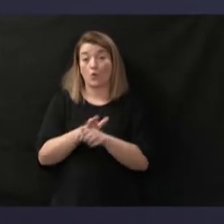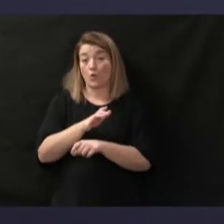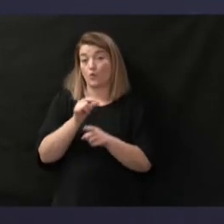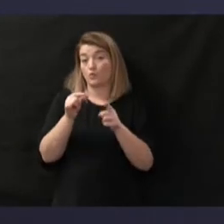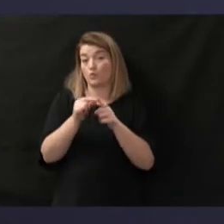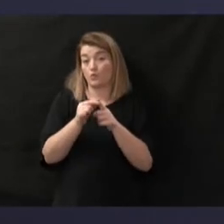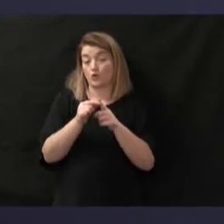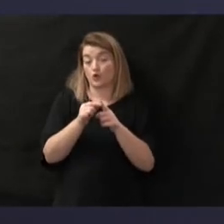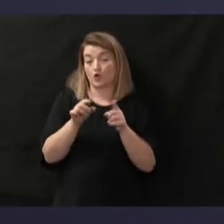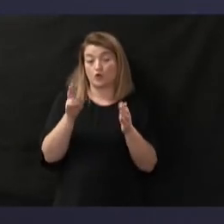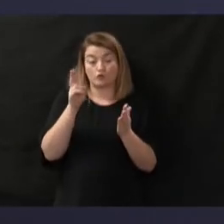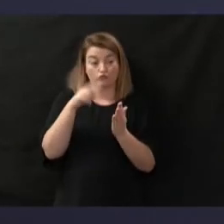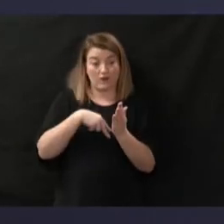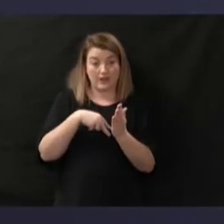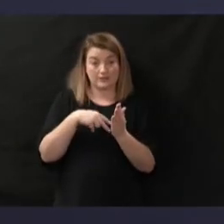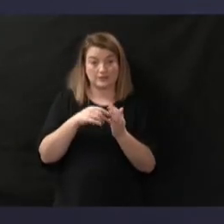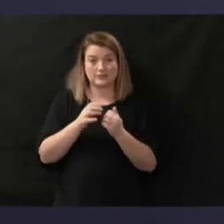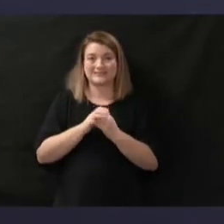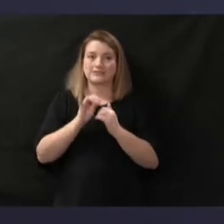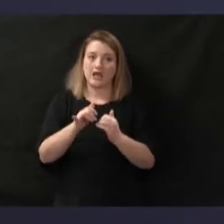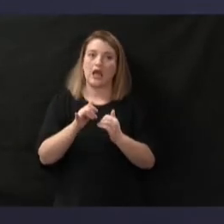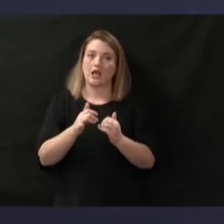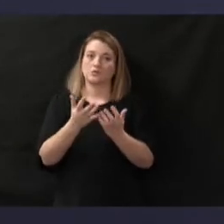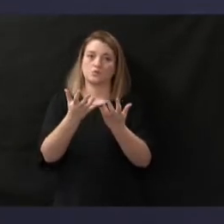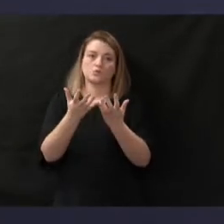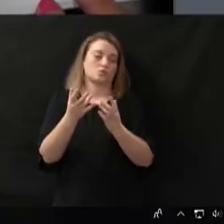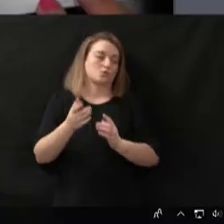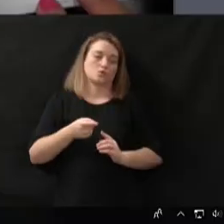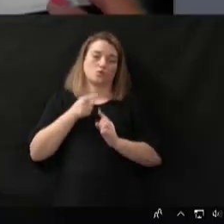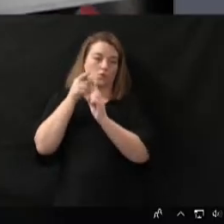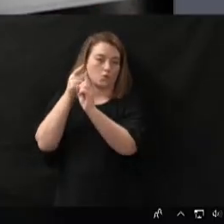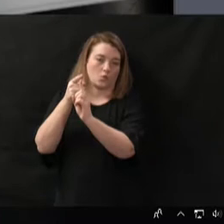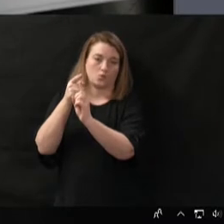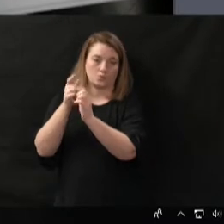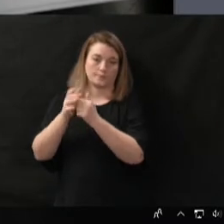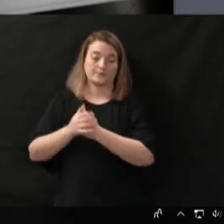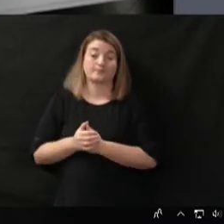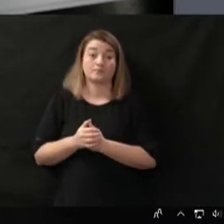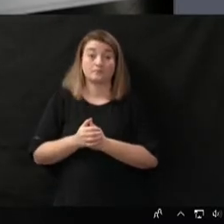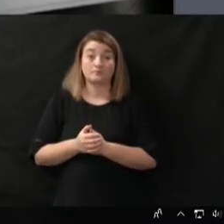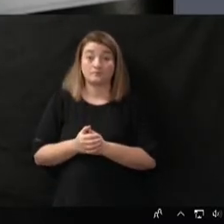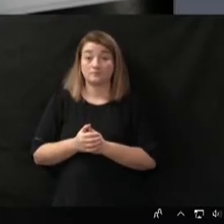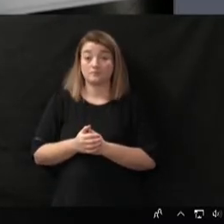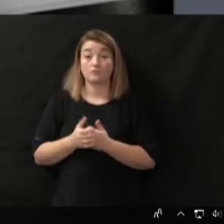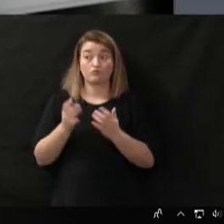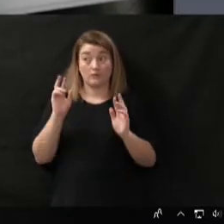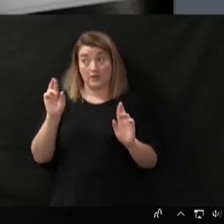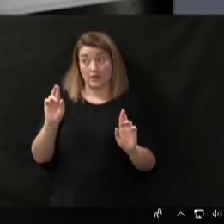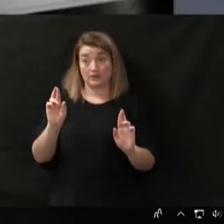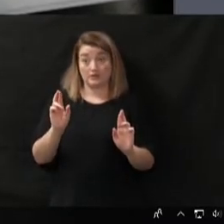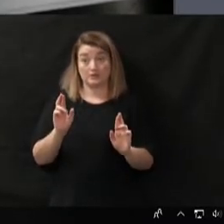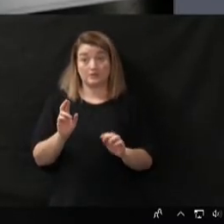desired situation. All right, is everybody ready? Let's do sound by sound.